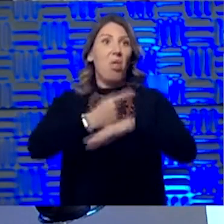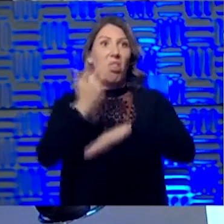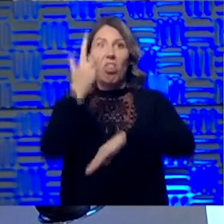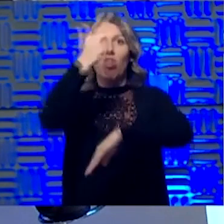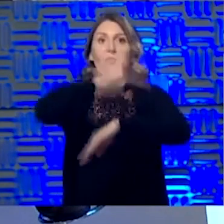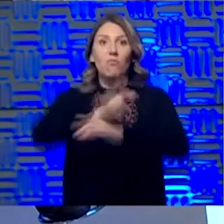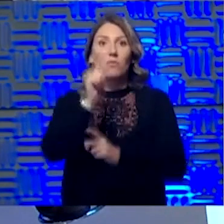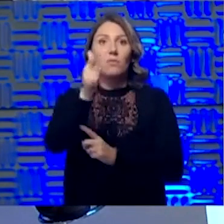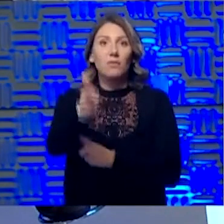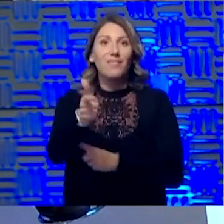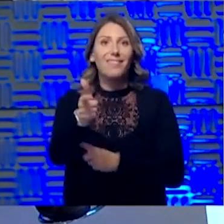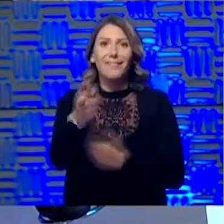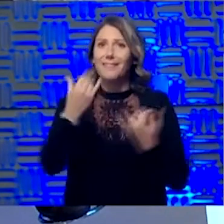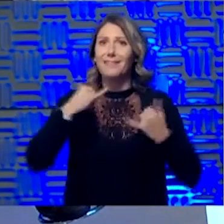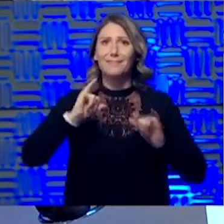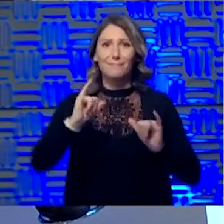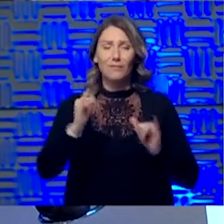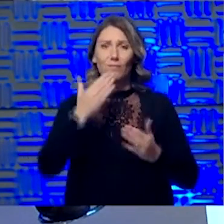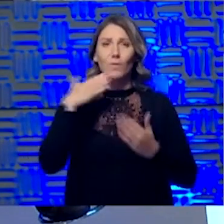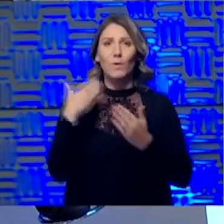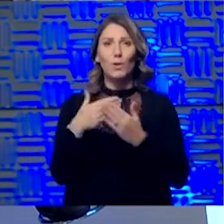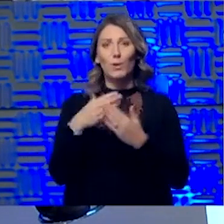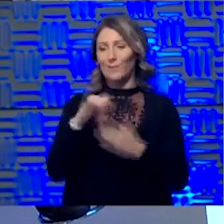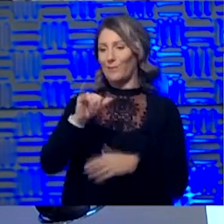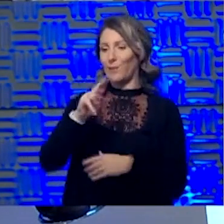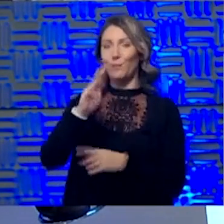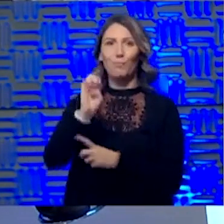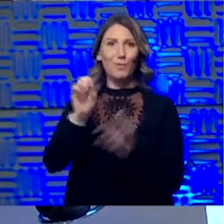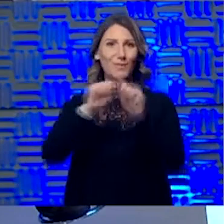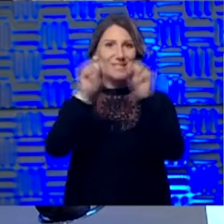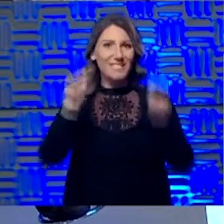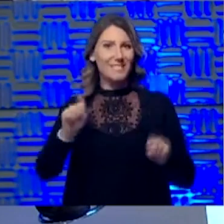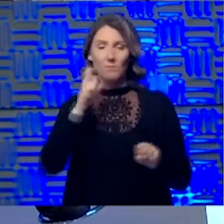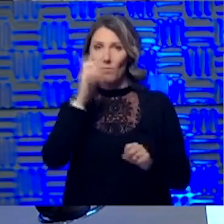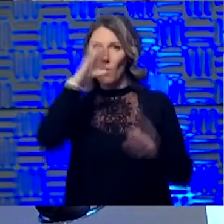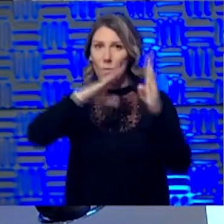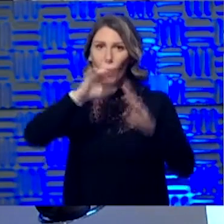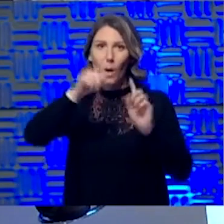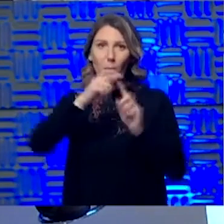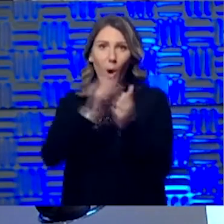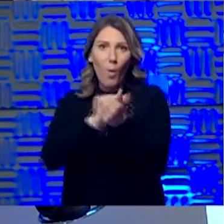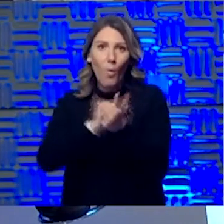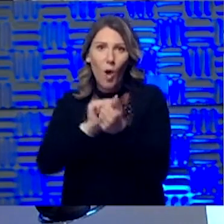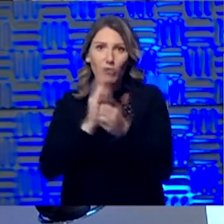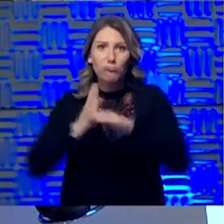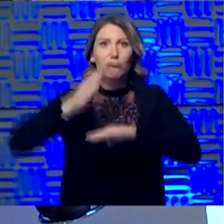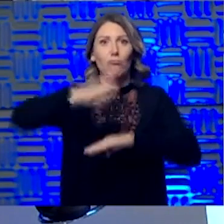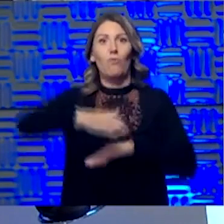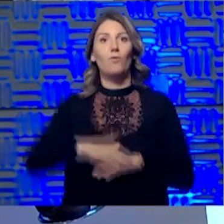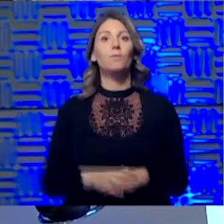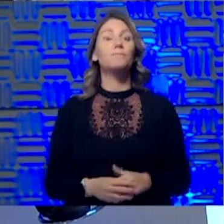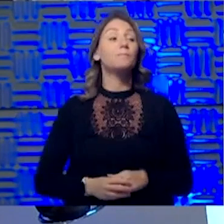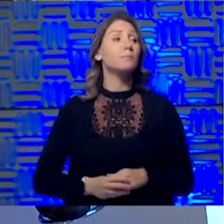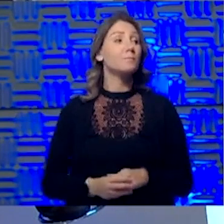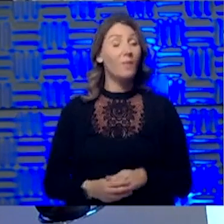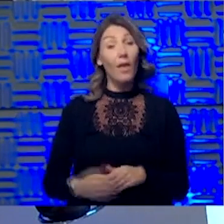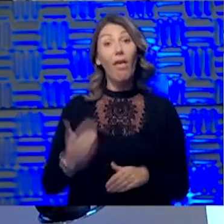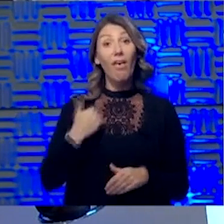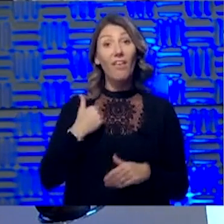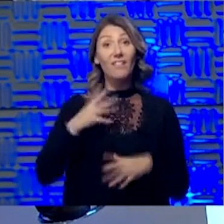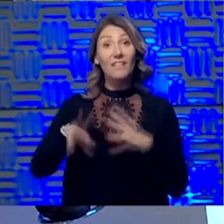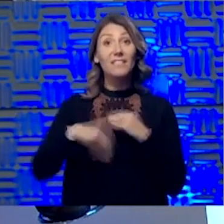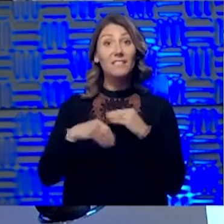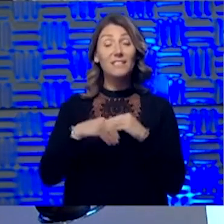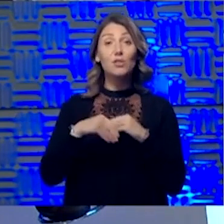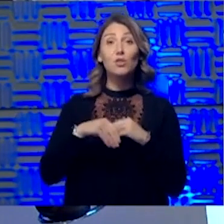the logic is really not very good about having to worry about washing too much. Next question. So I did have another question